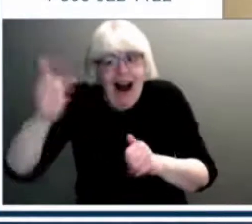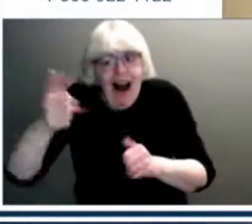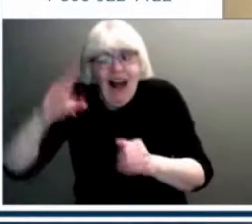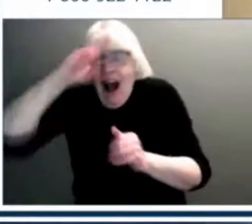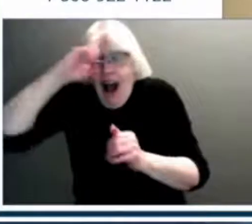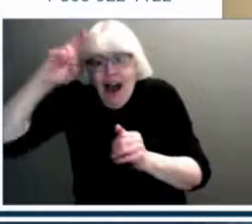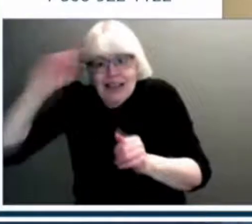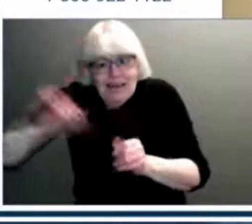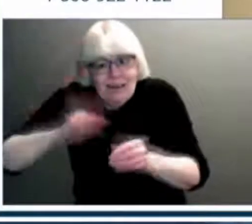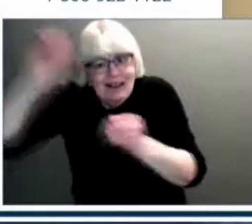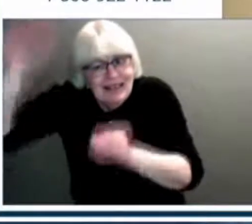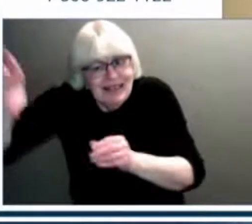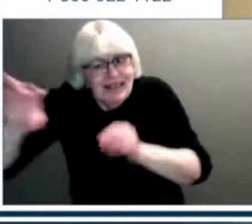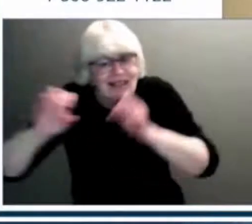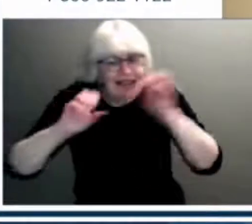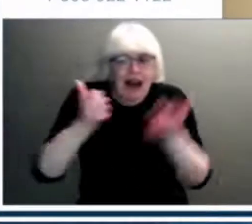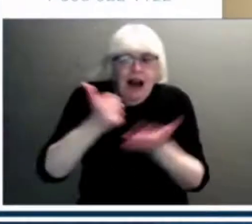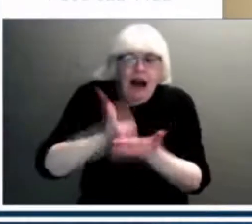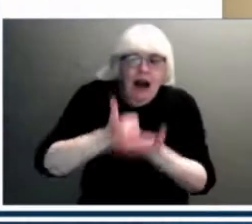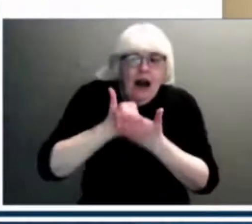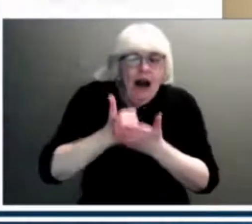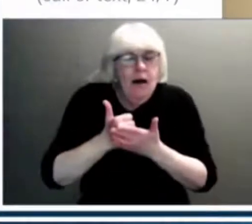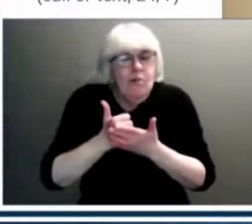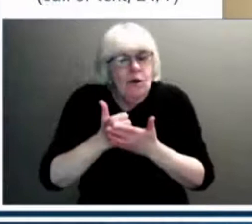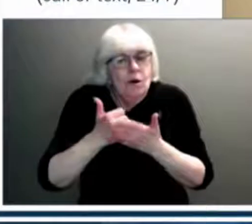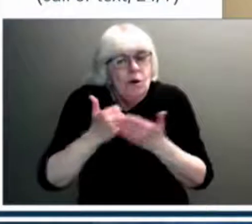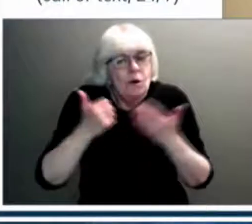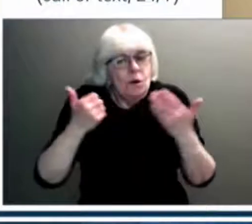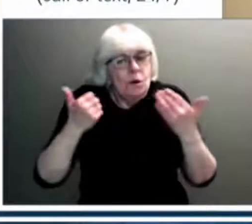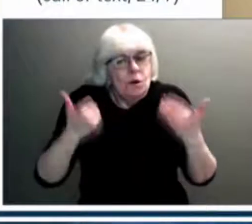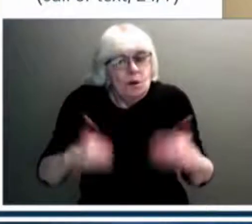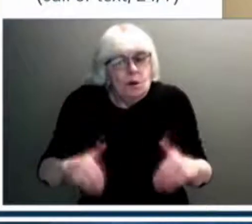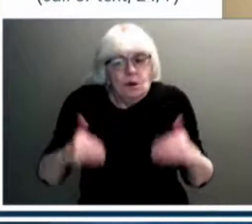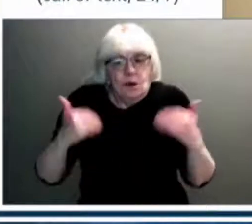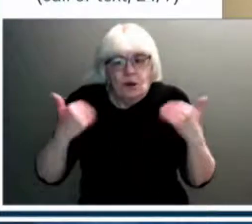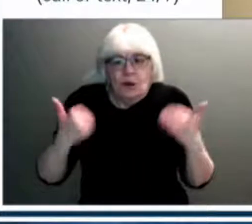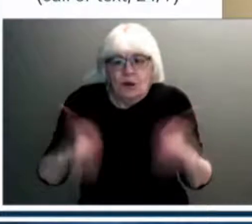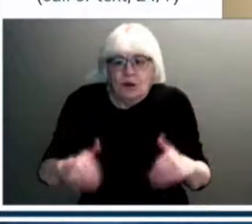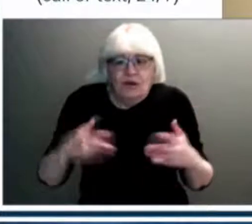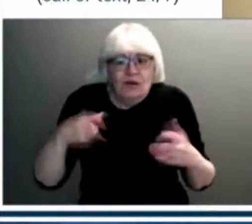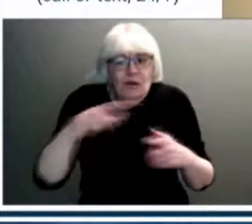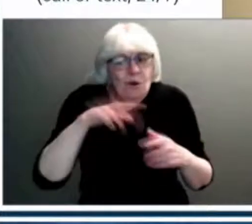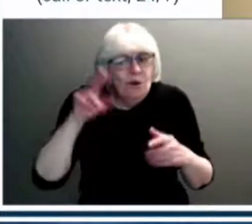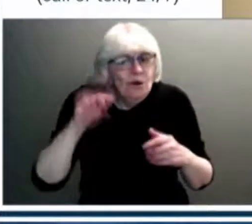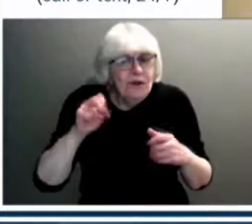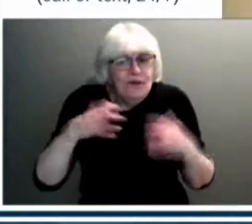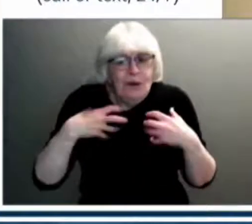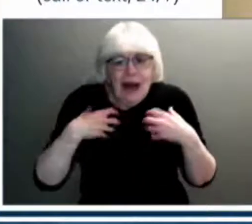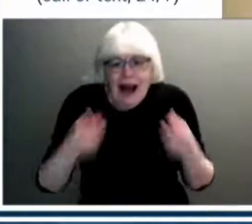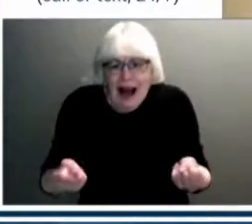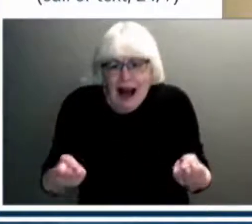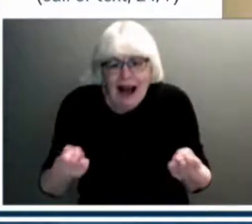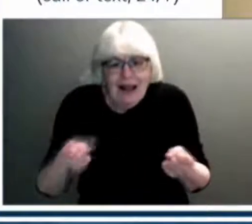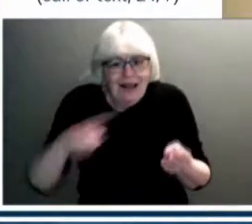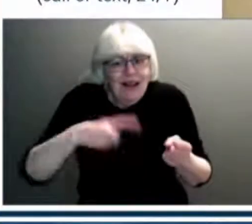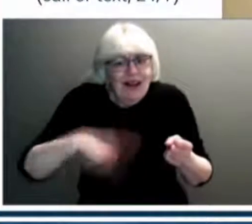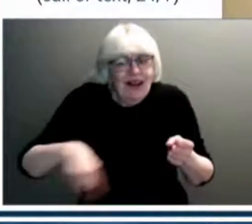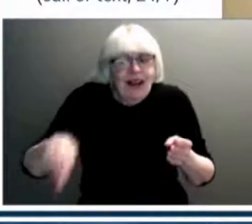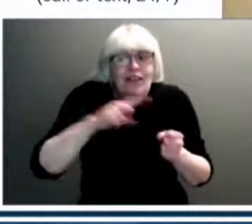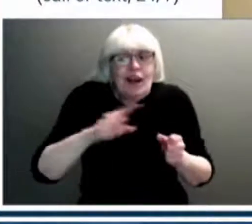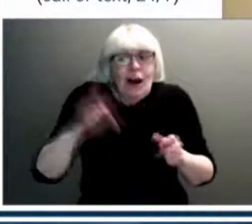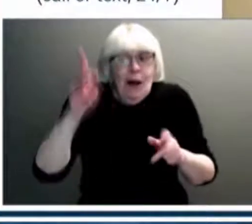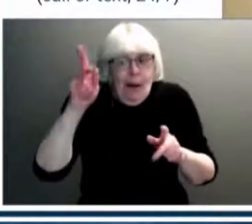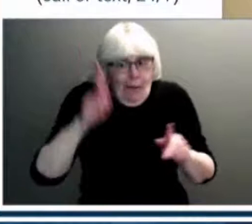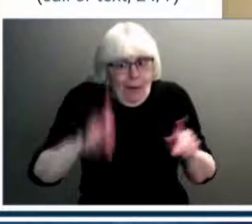there. Nova Scotia Health has once again asked people to cancel their vacations, but it's still not enough to relieve